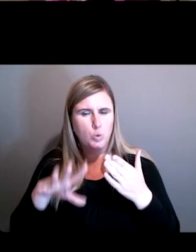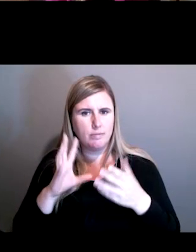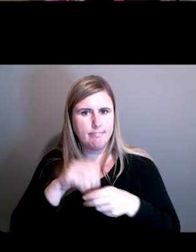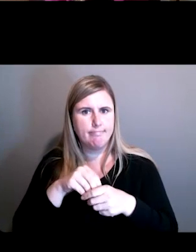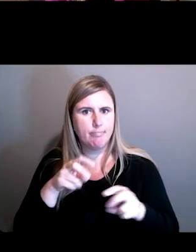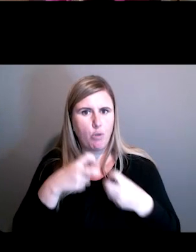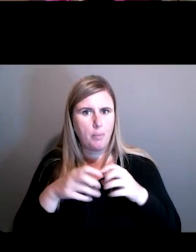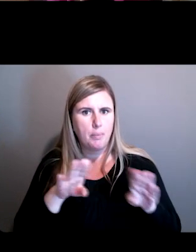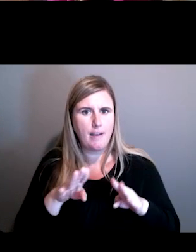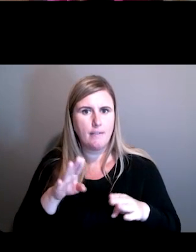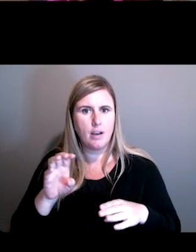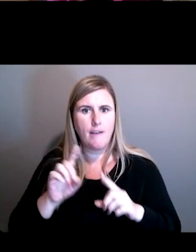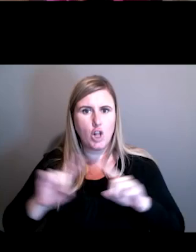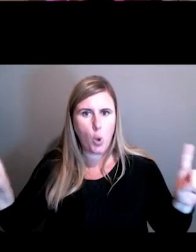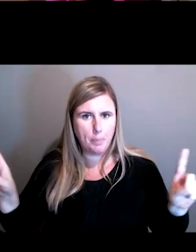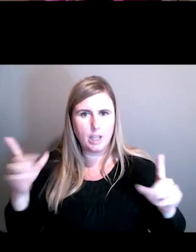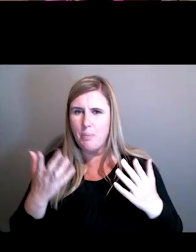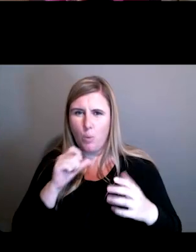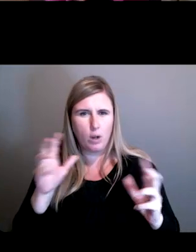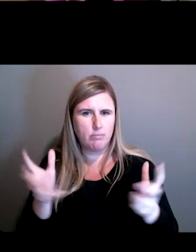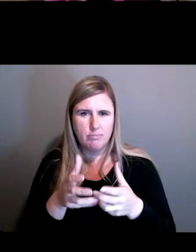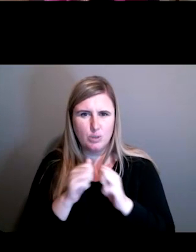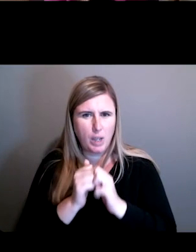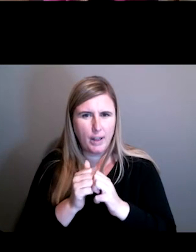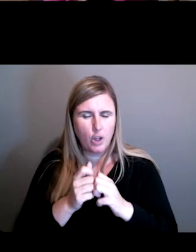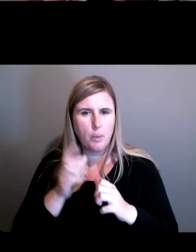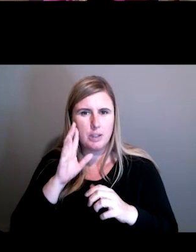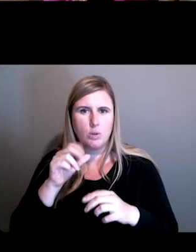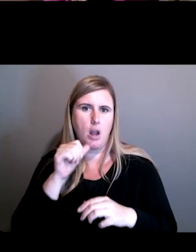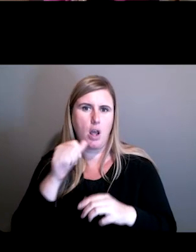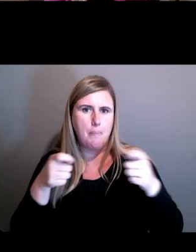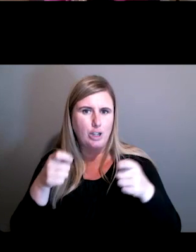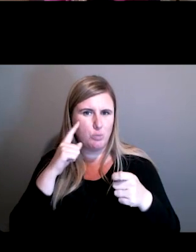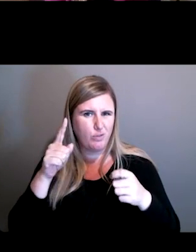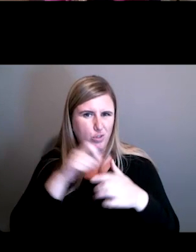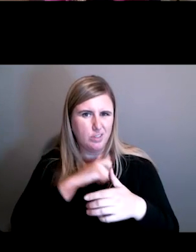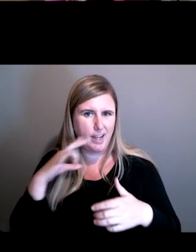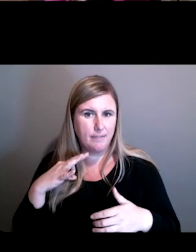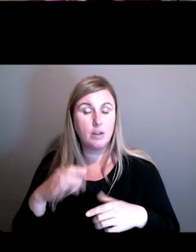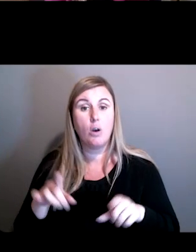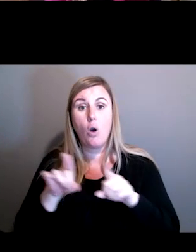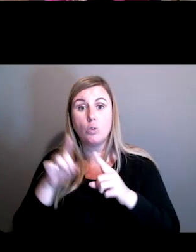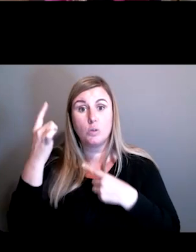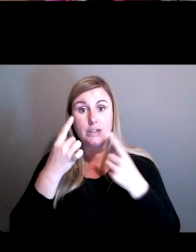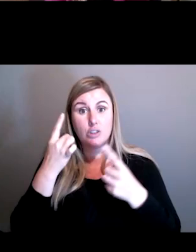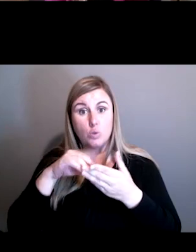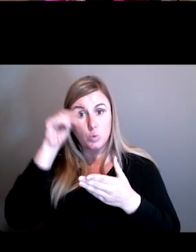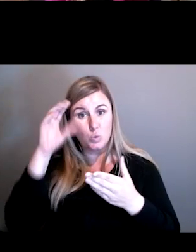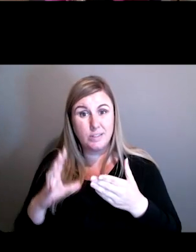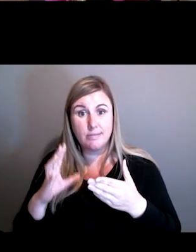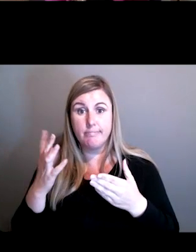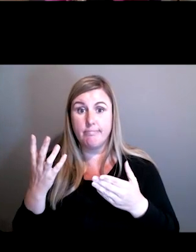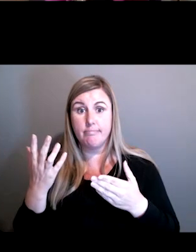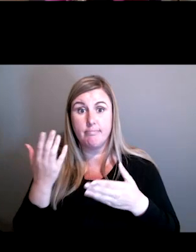of eloping, you may not want to group them together because that would be unmanageable for your staff. Also consider students that are